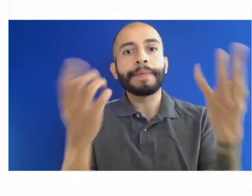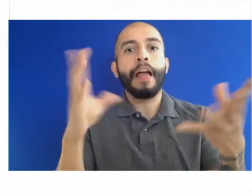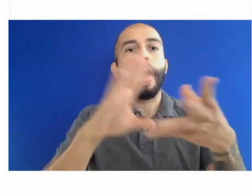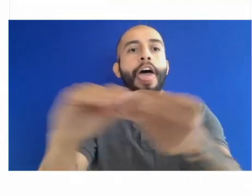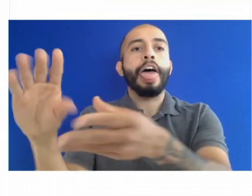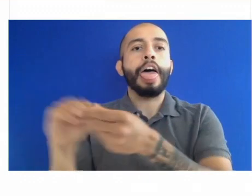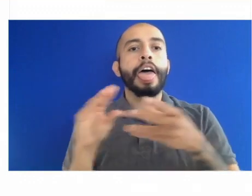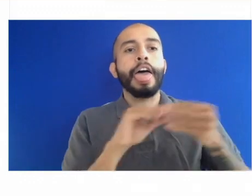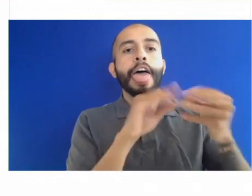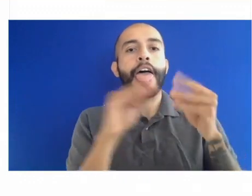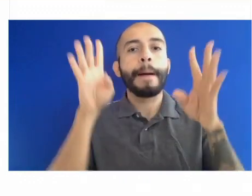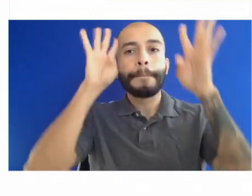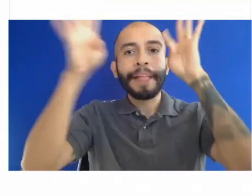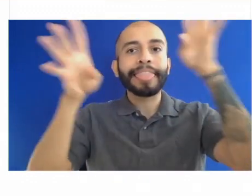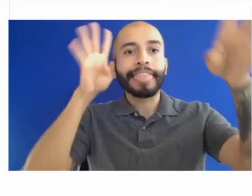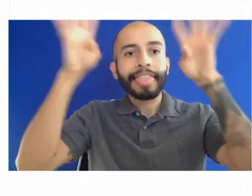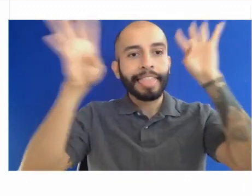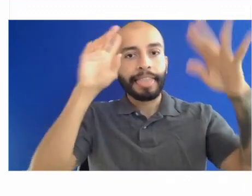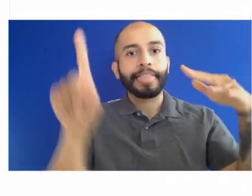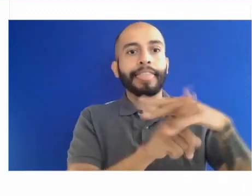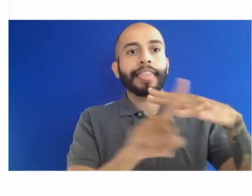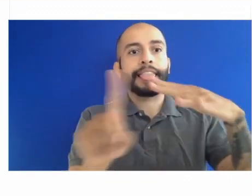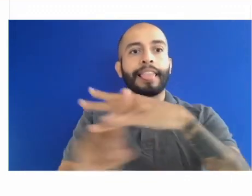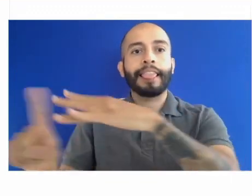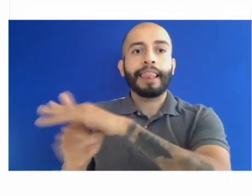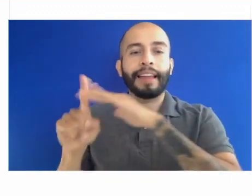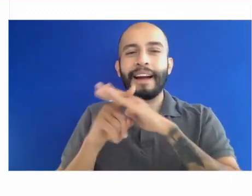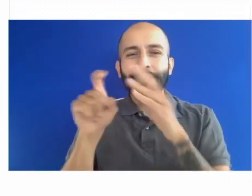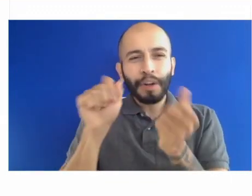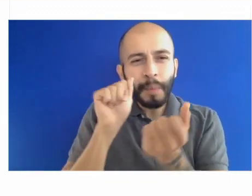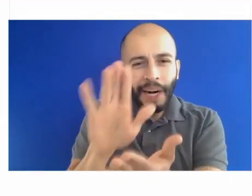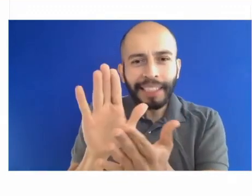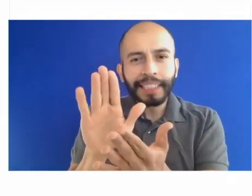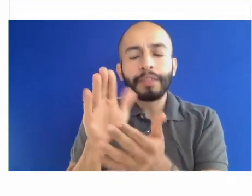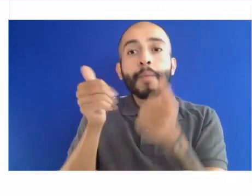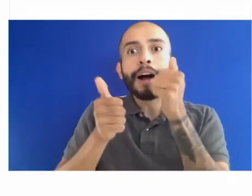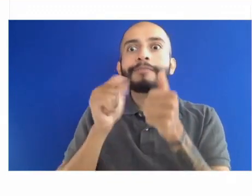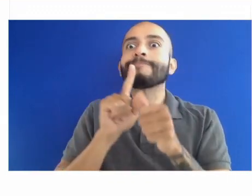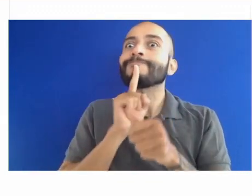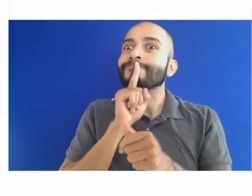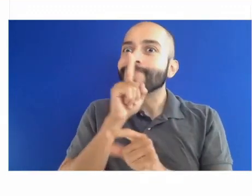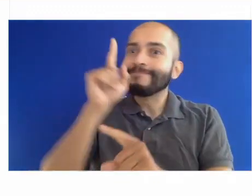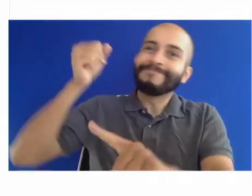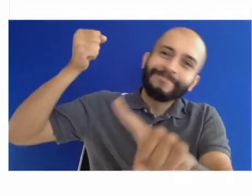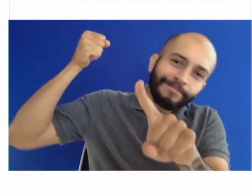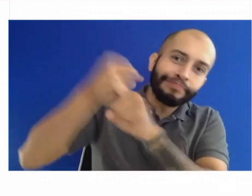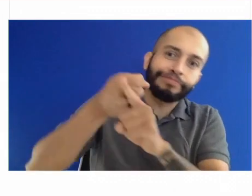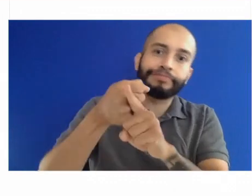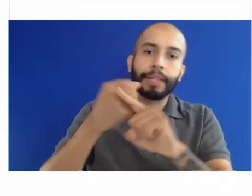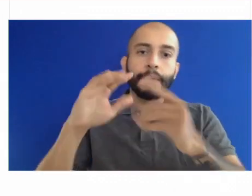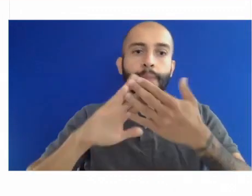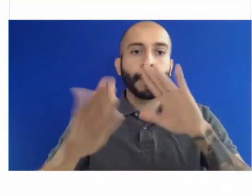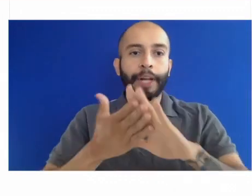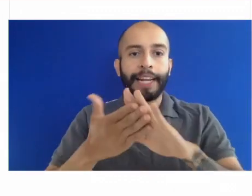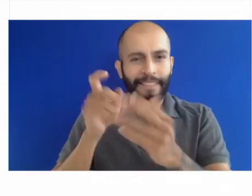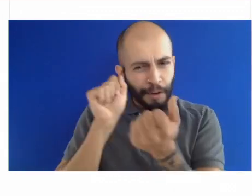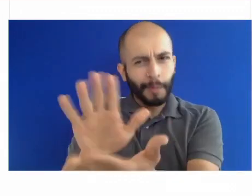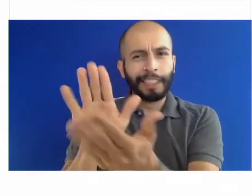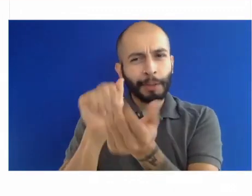to the community. So again, taking the lessons learned from this pandemic can certainly be effective in